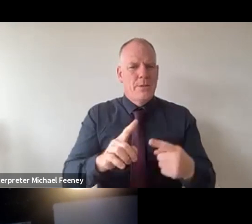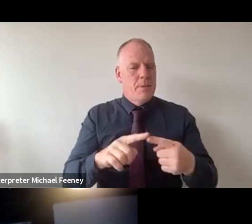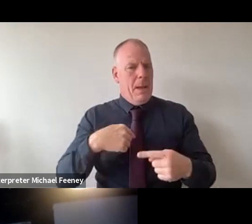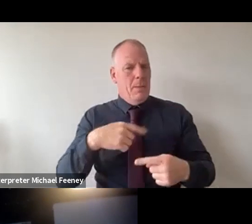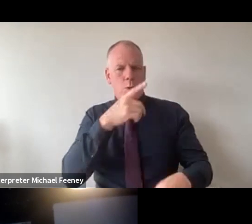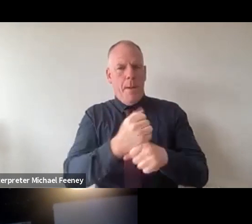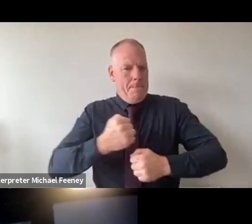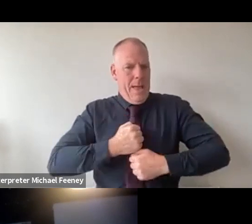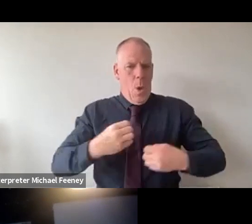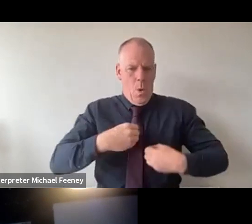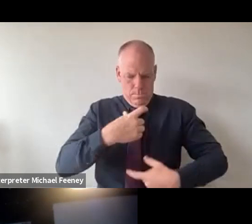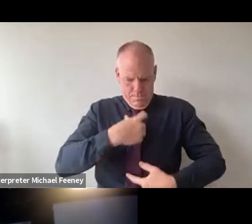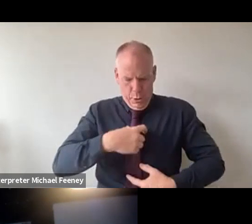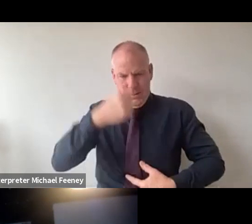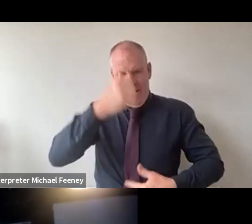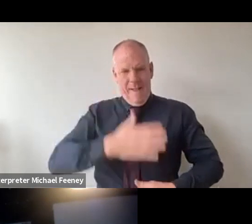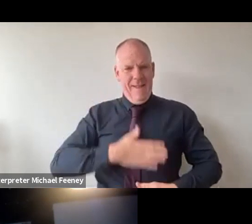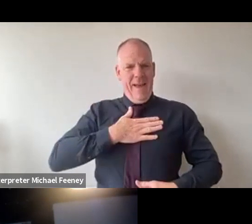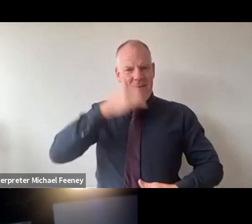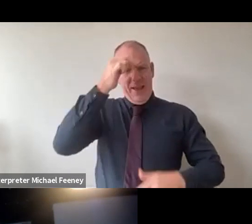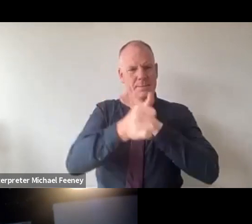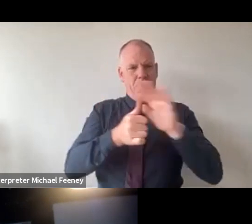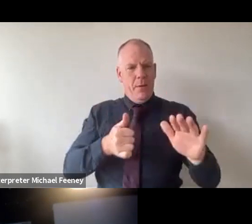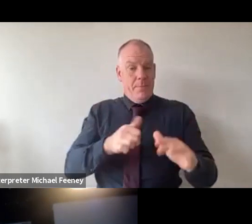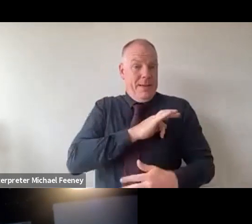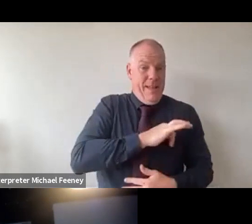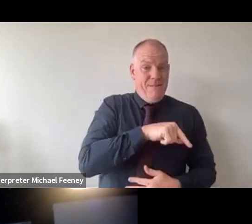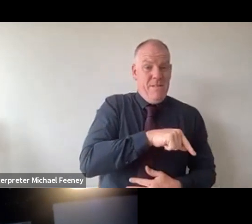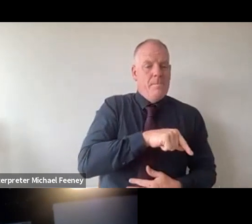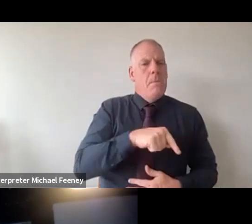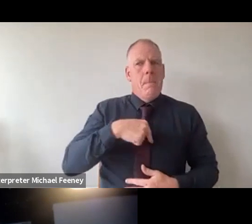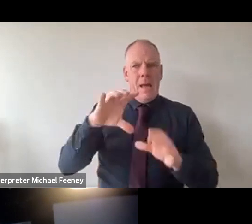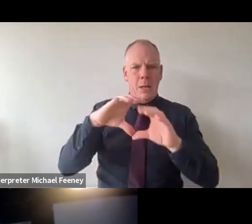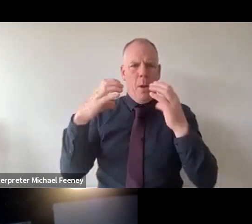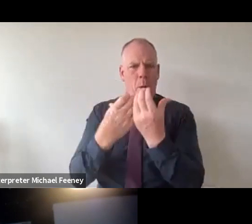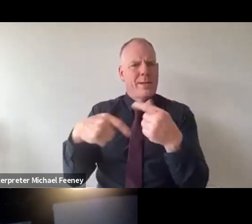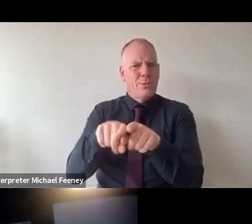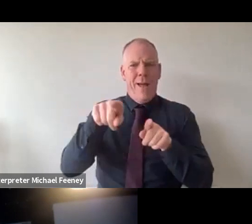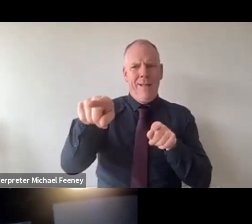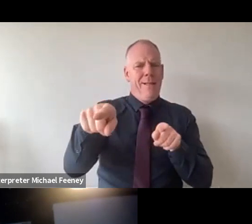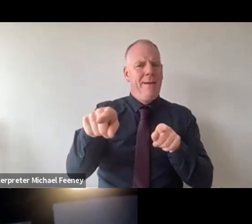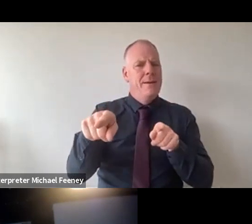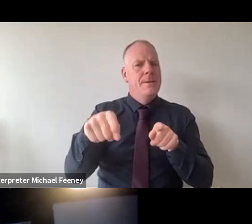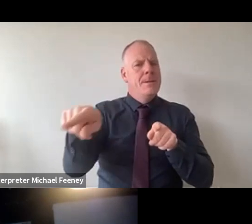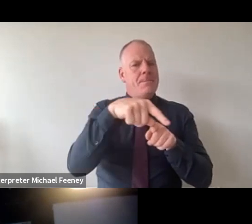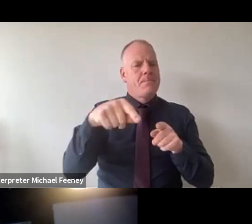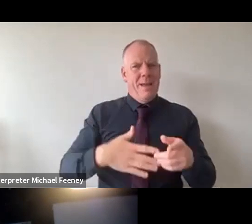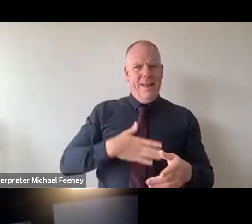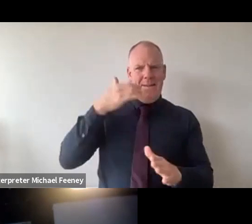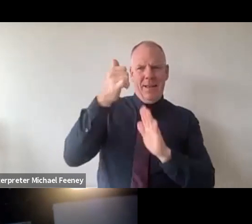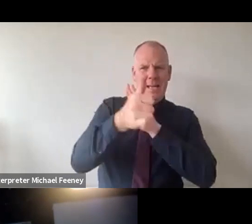experience and how the lived experience, not just from myself, but from people in my community, has just